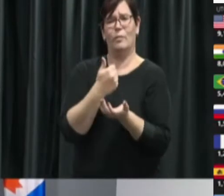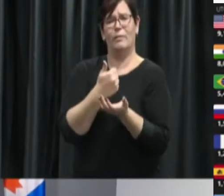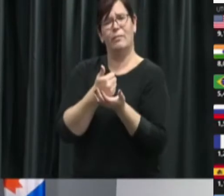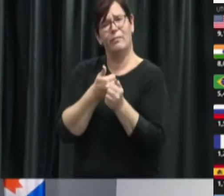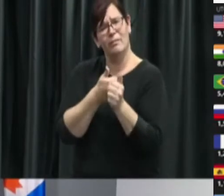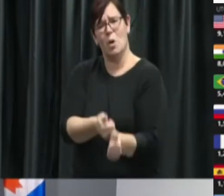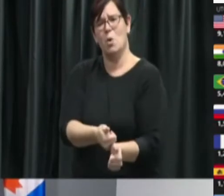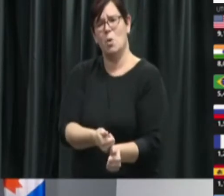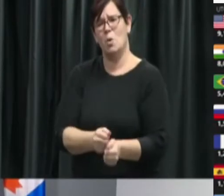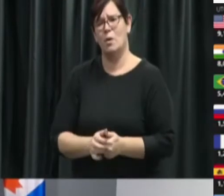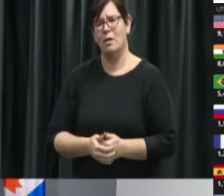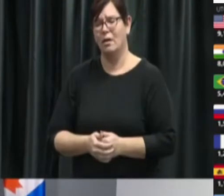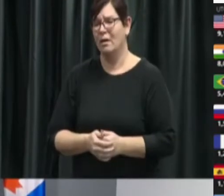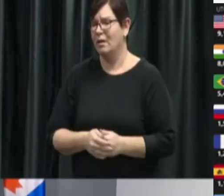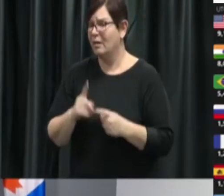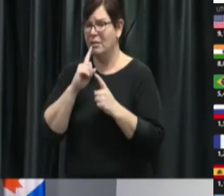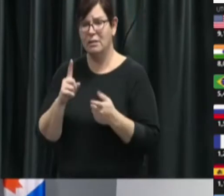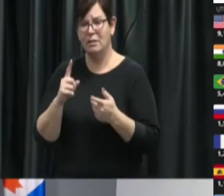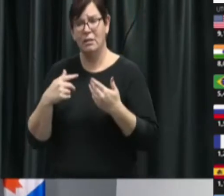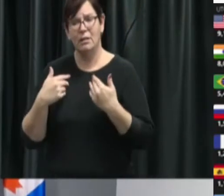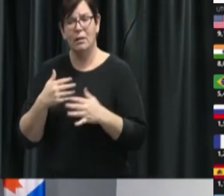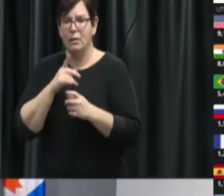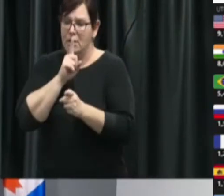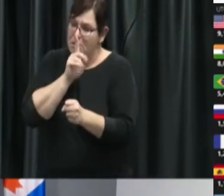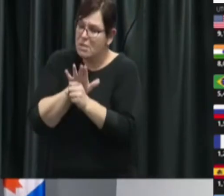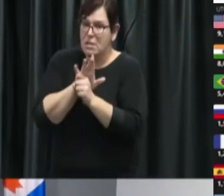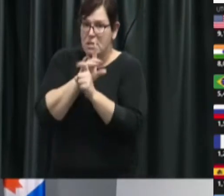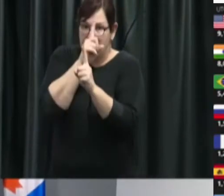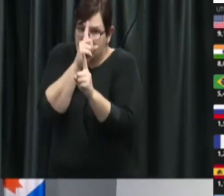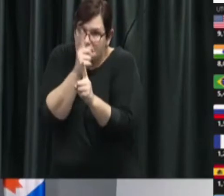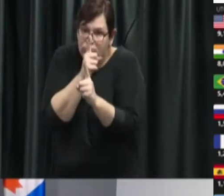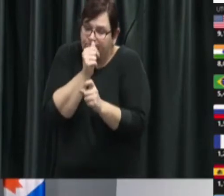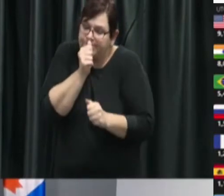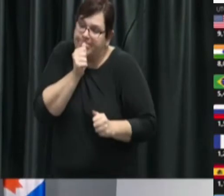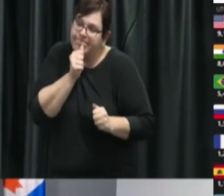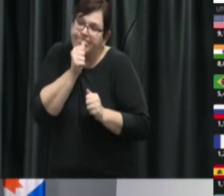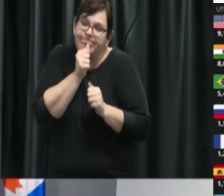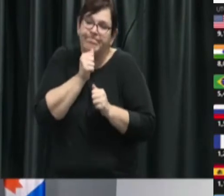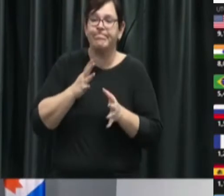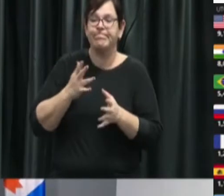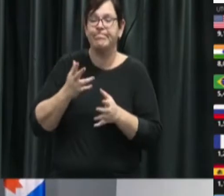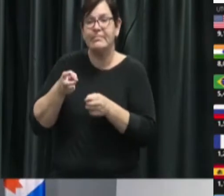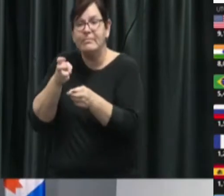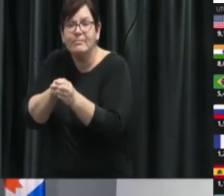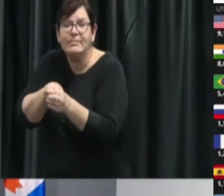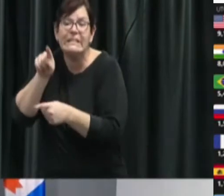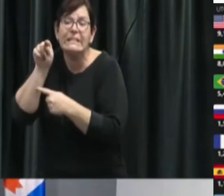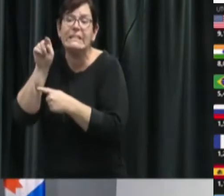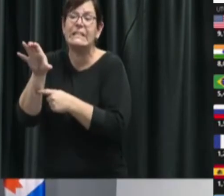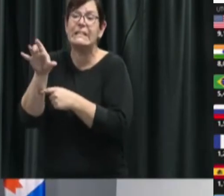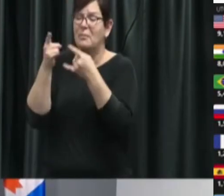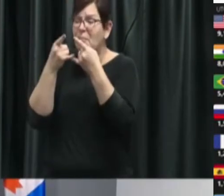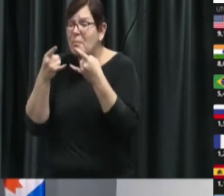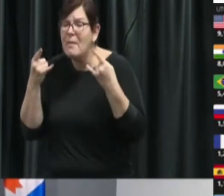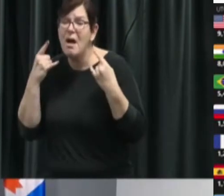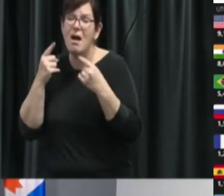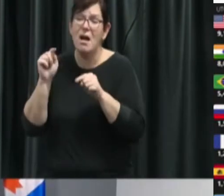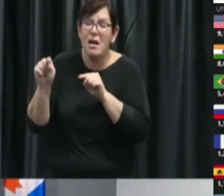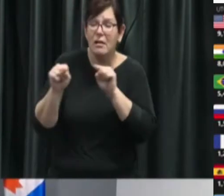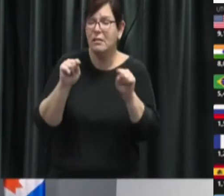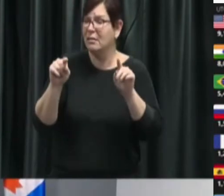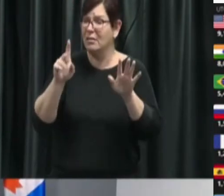extraordinarily well in terms of, for all the talk about non-compliance with masks on the TTC or those kinds of things, people have been extraordinary in their compliance